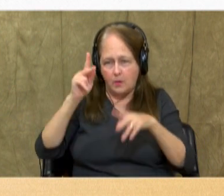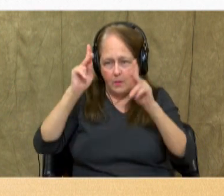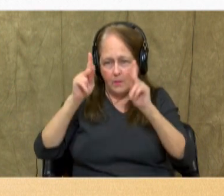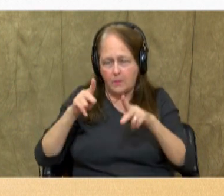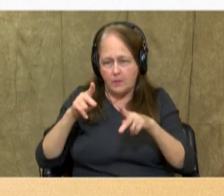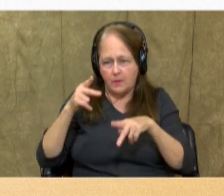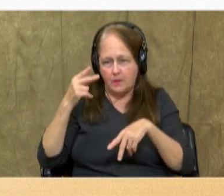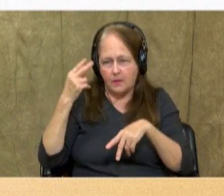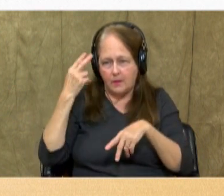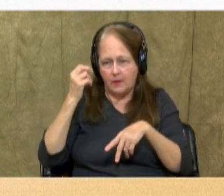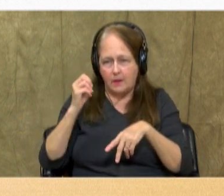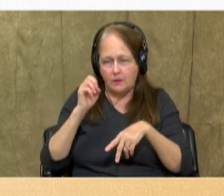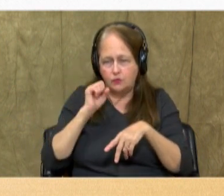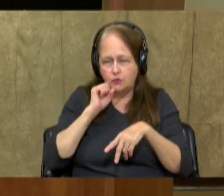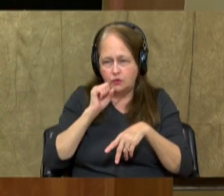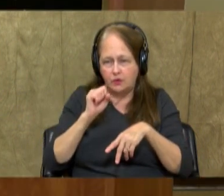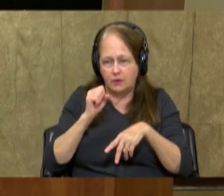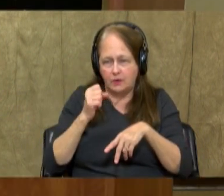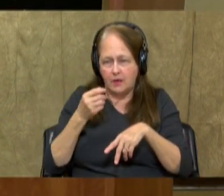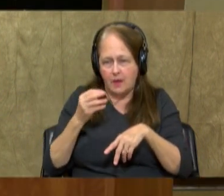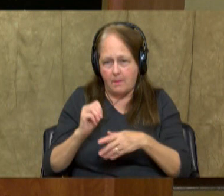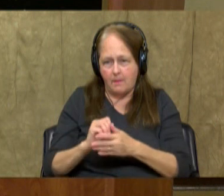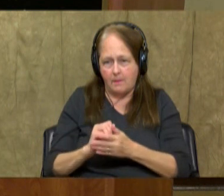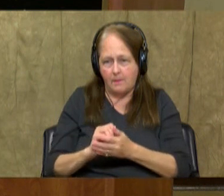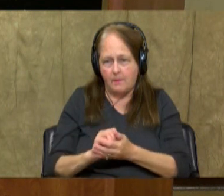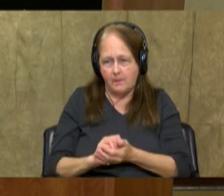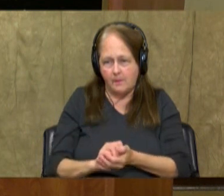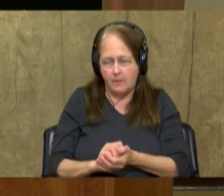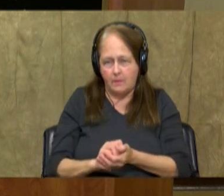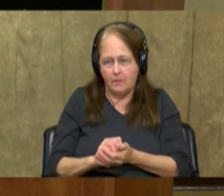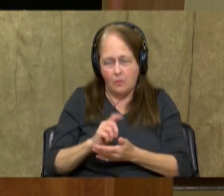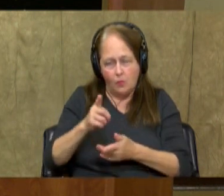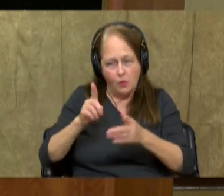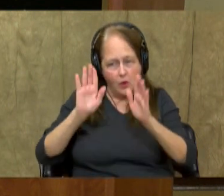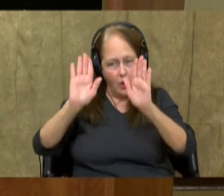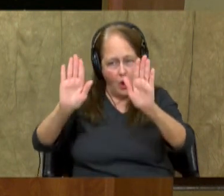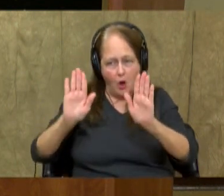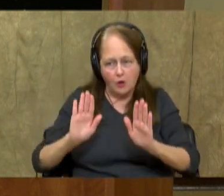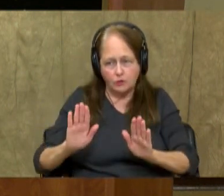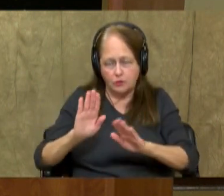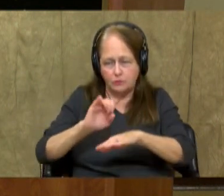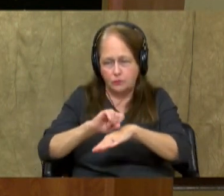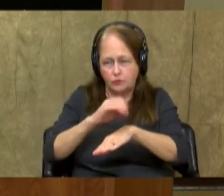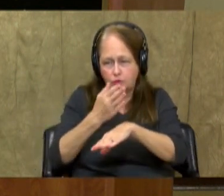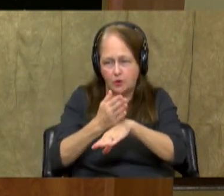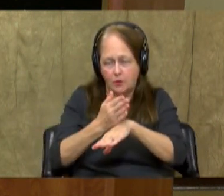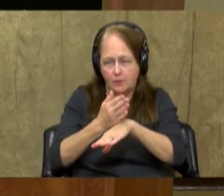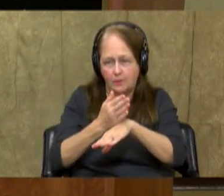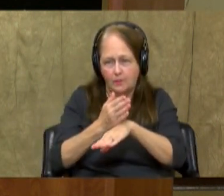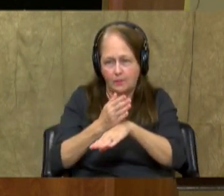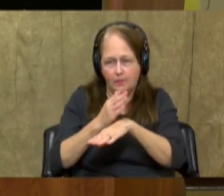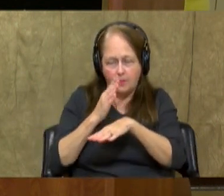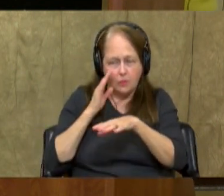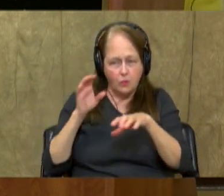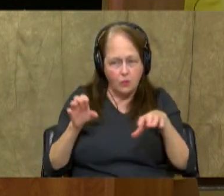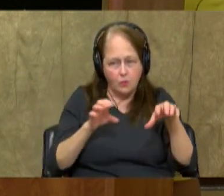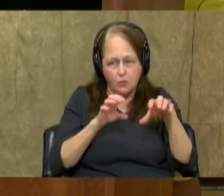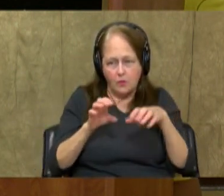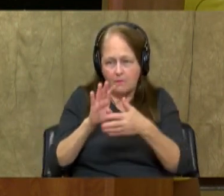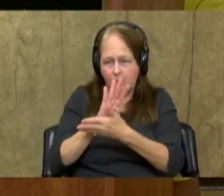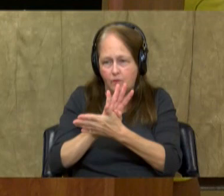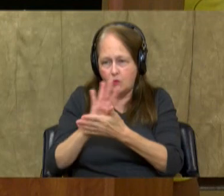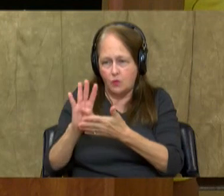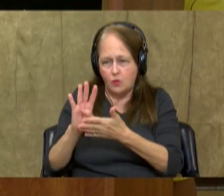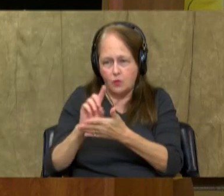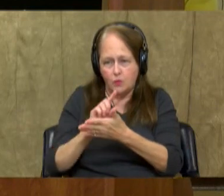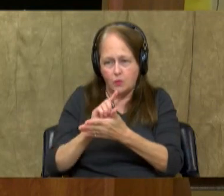person, as well as the pronouns. Now, you've done an awesome job. You've been doing excellent these last 4 weeks. I